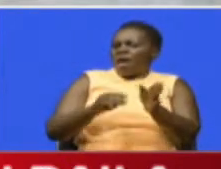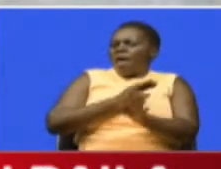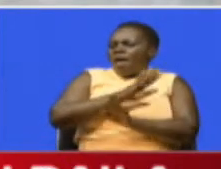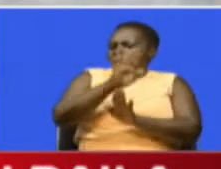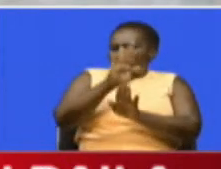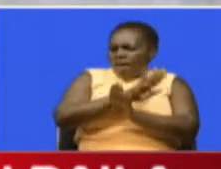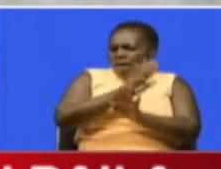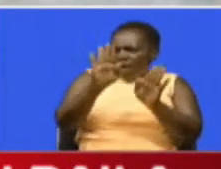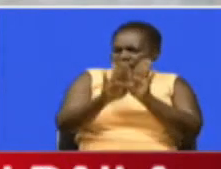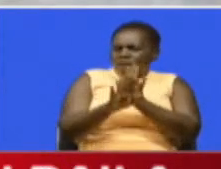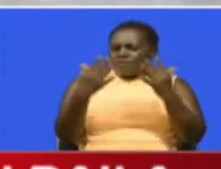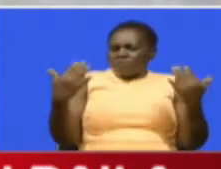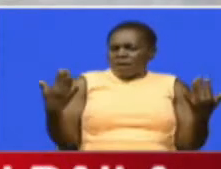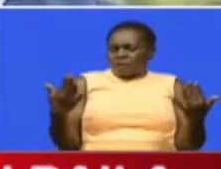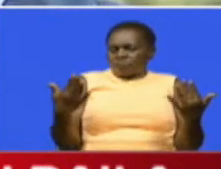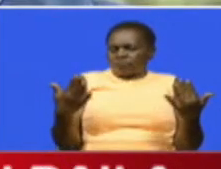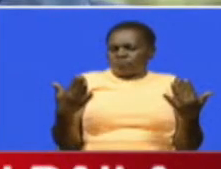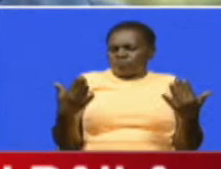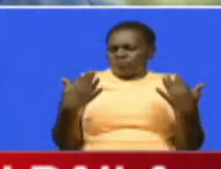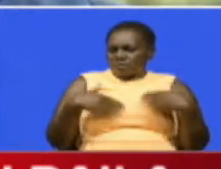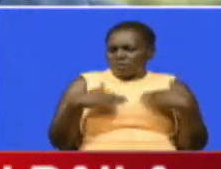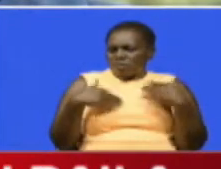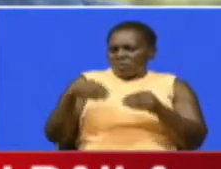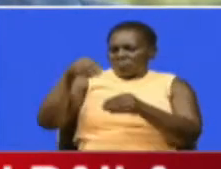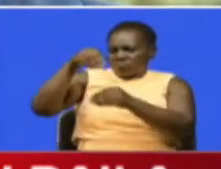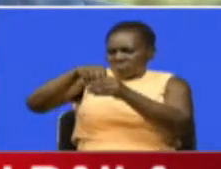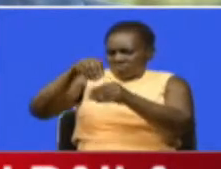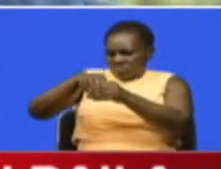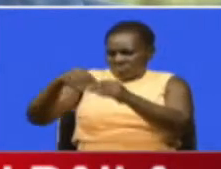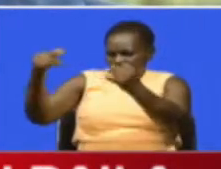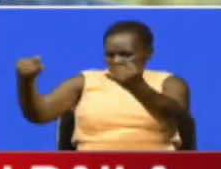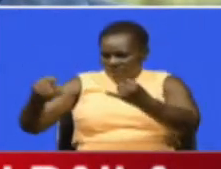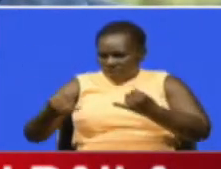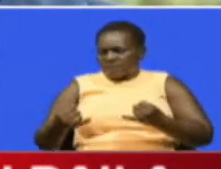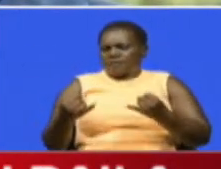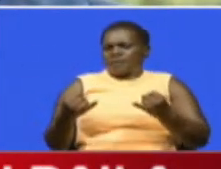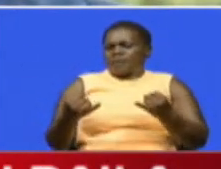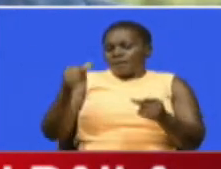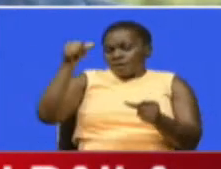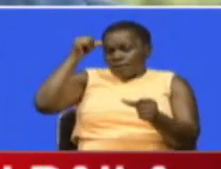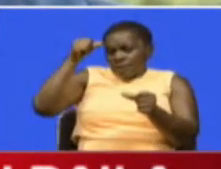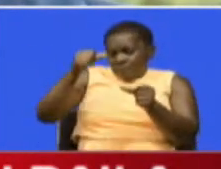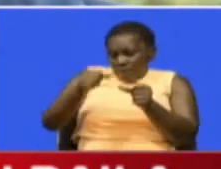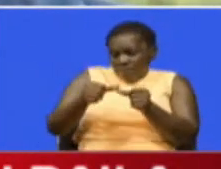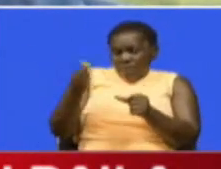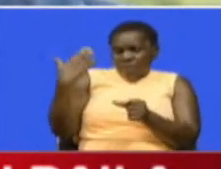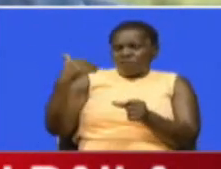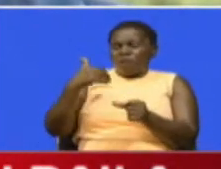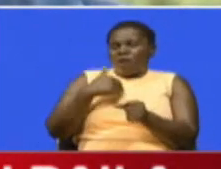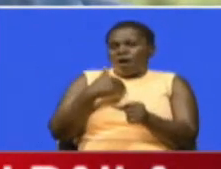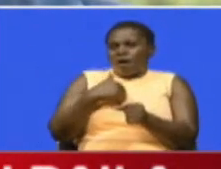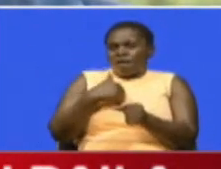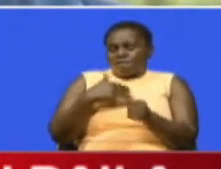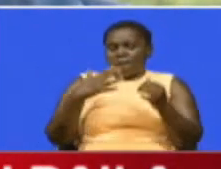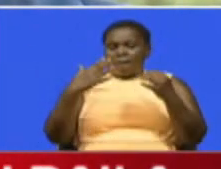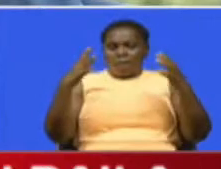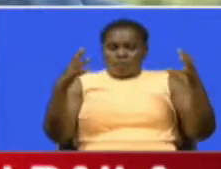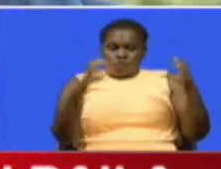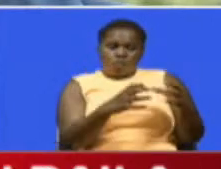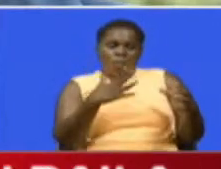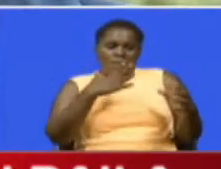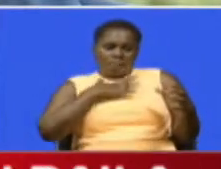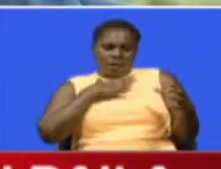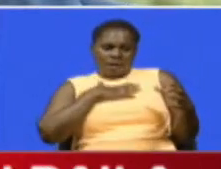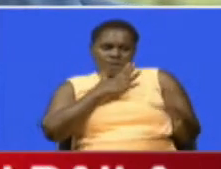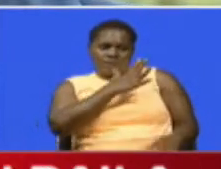Everybody has been involved, has been invited, you know. Remember, I also had my people